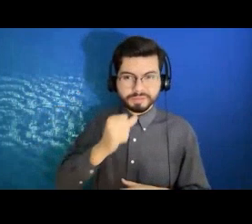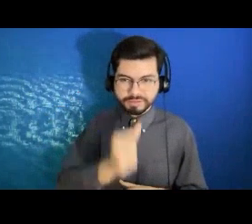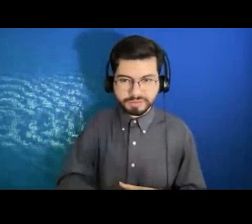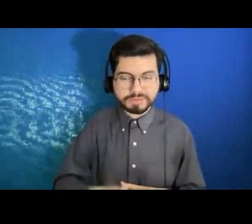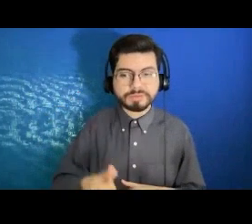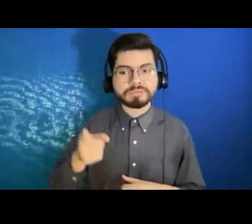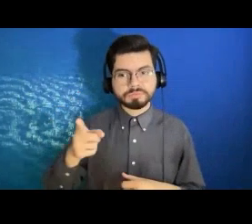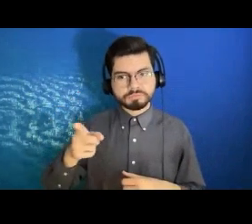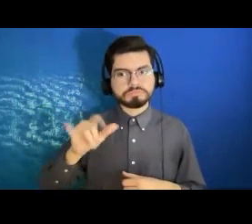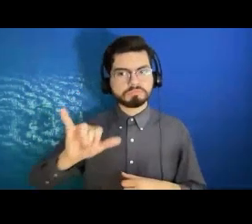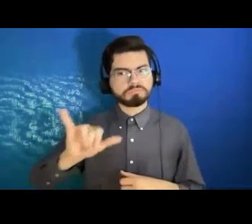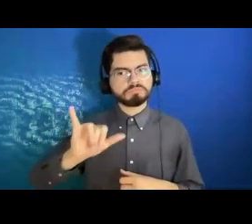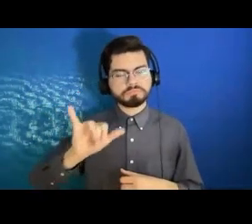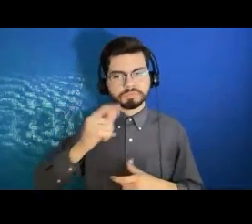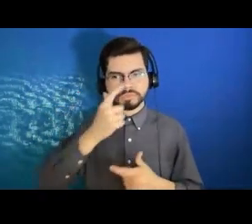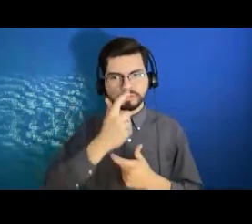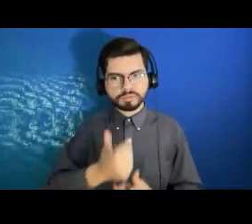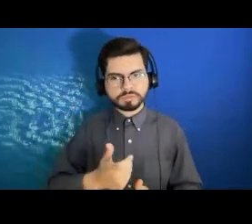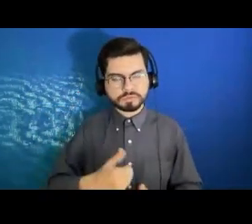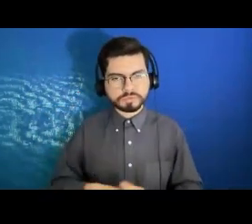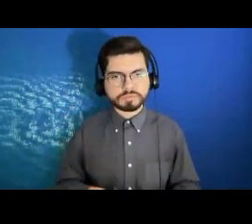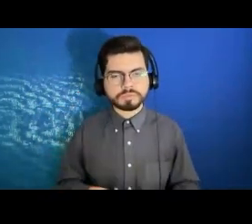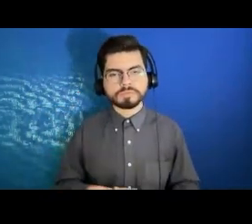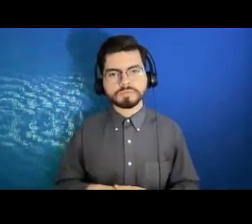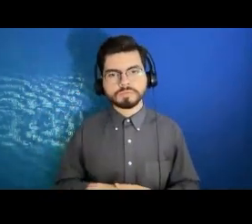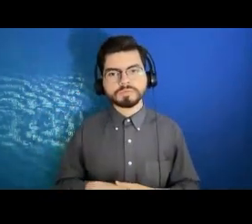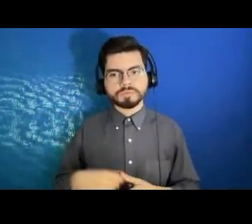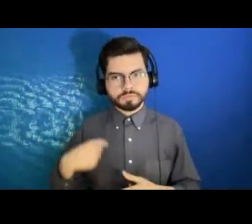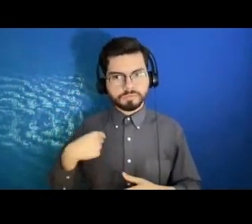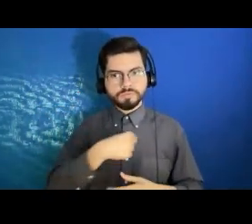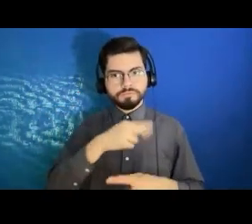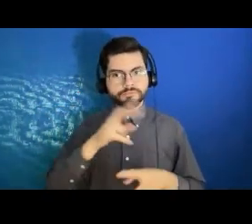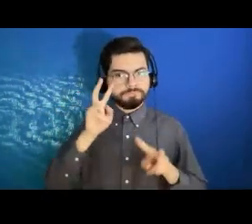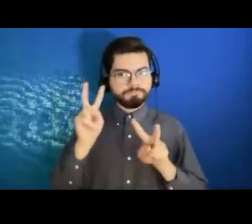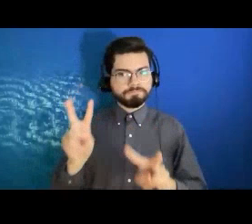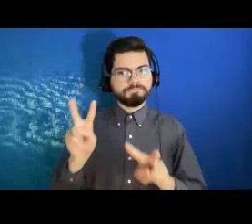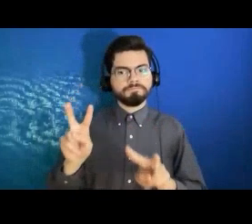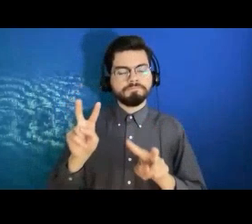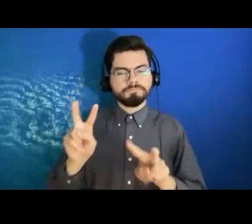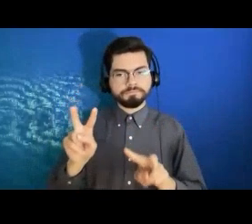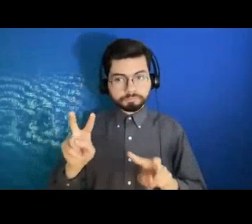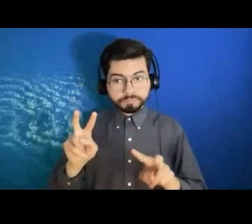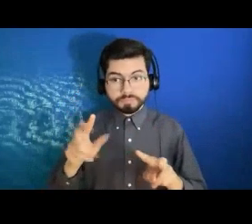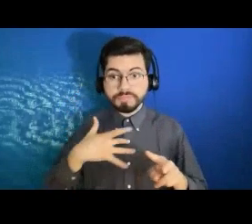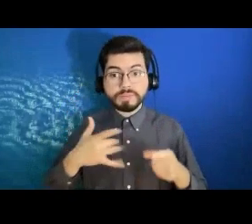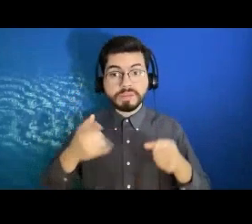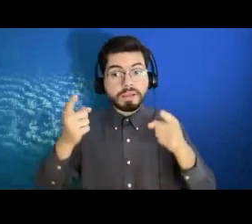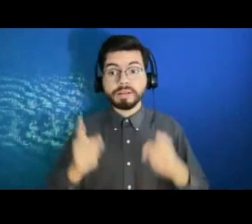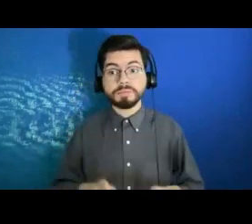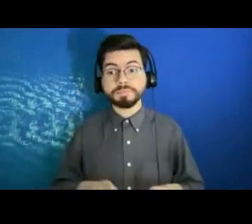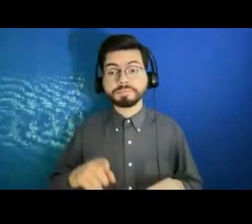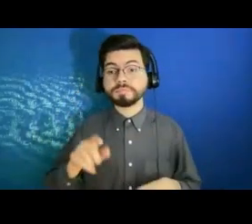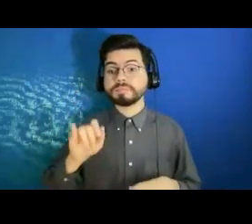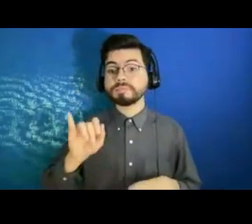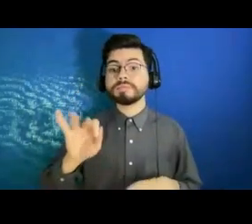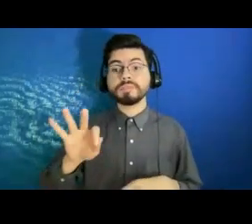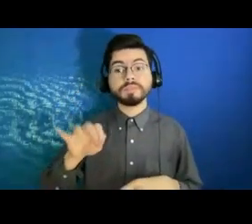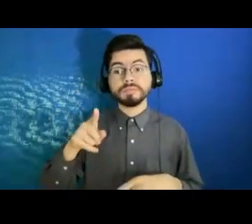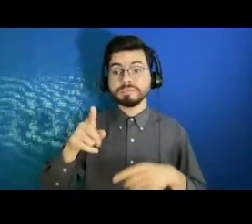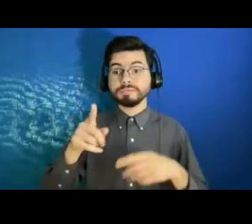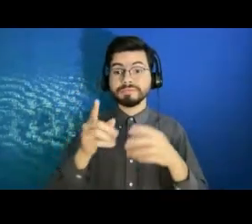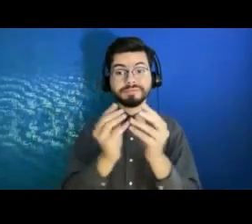about that. We are keeping a close eye on that, because what happens is if the lodge poles don't get to